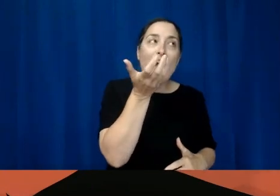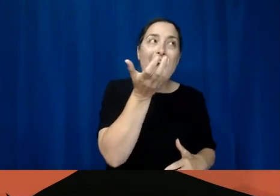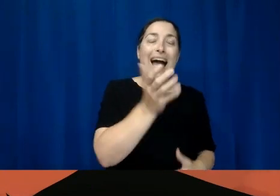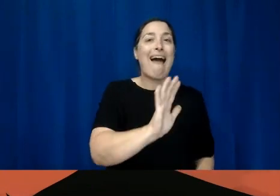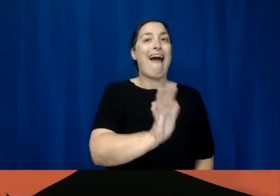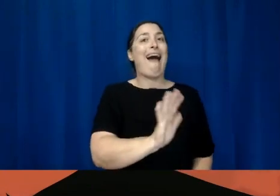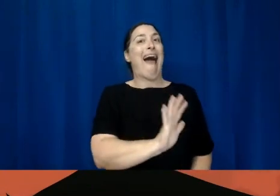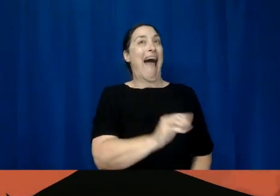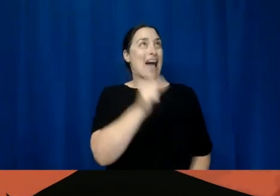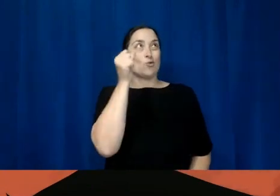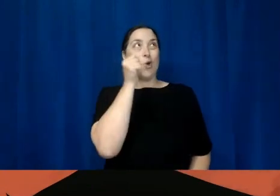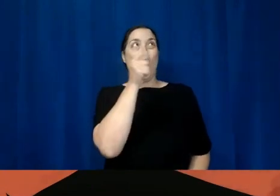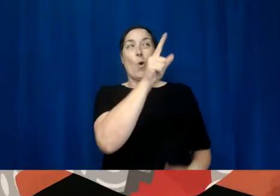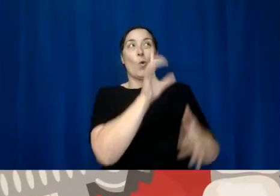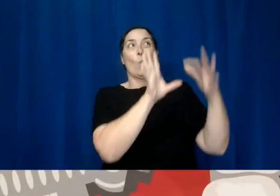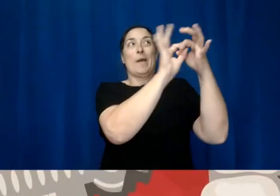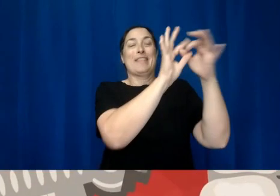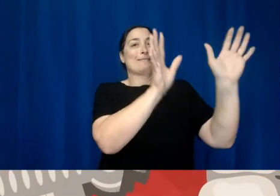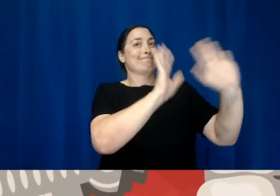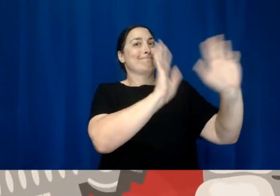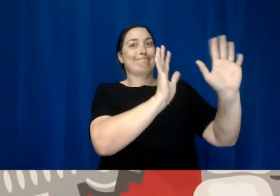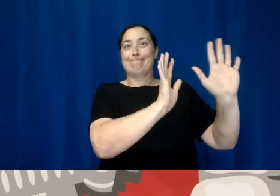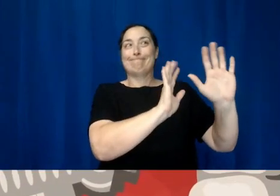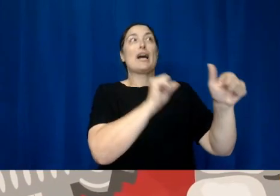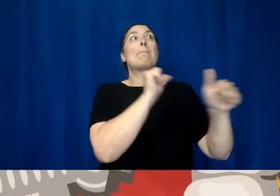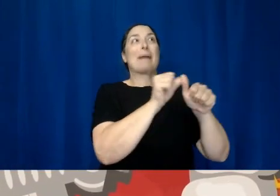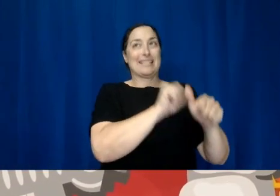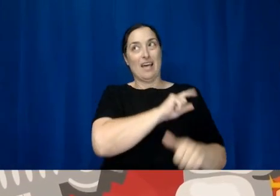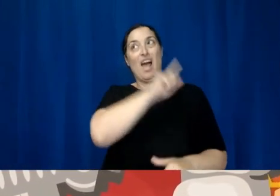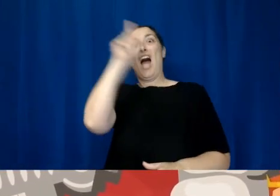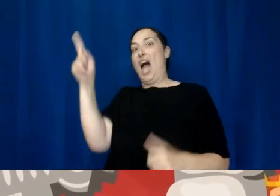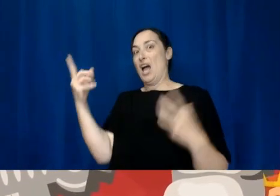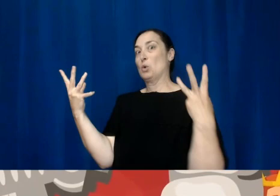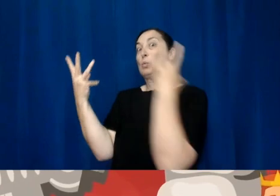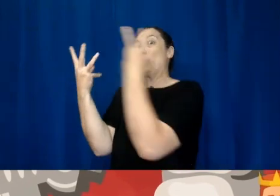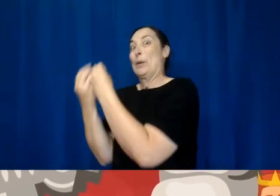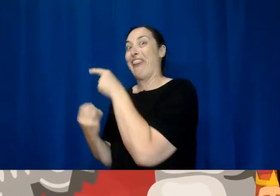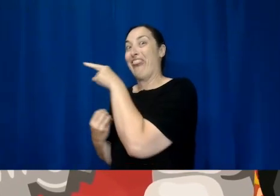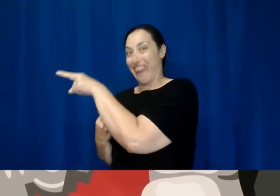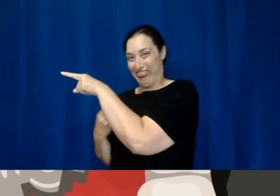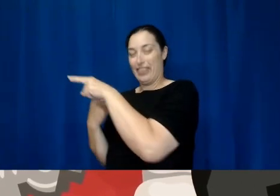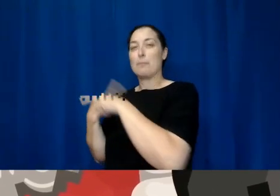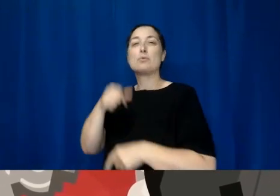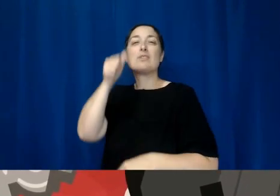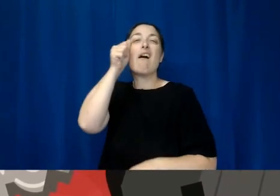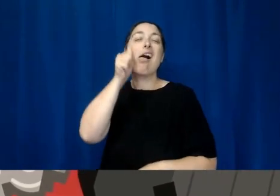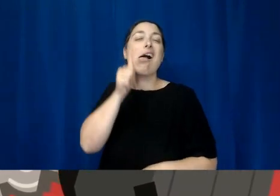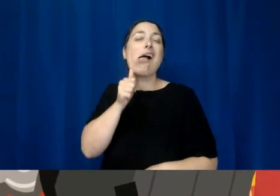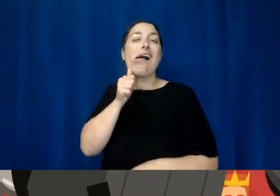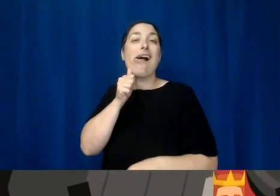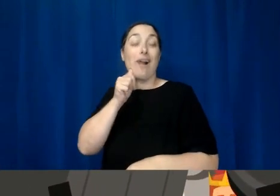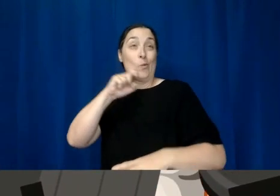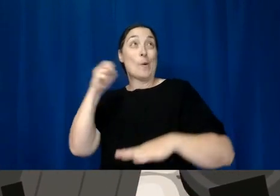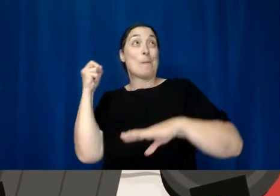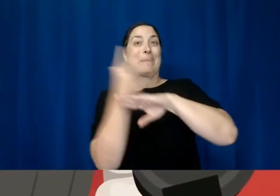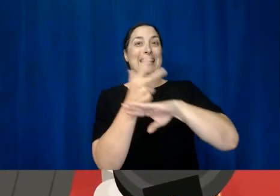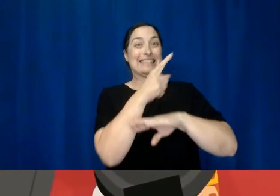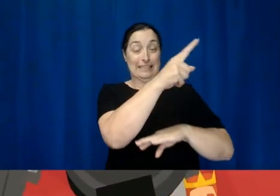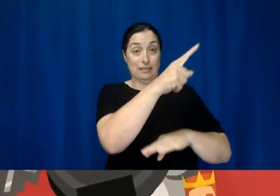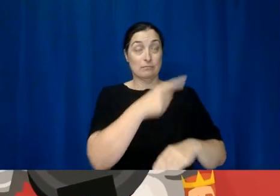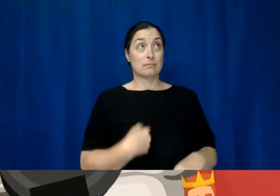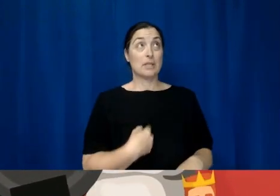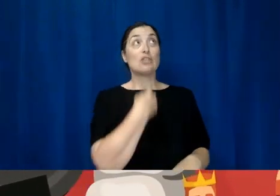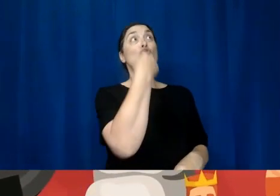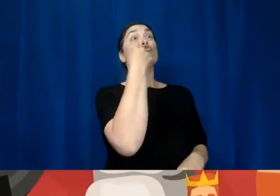of the Titan army. He believed the war would be won by cunning rather than might, but his relatives would not heed his